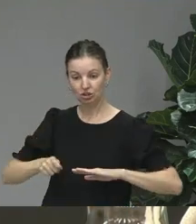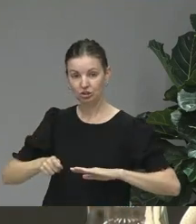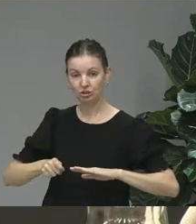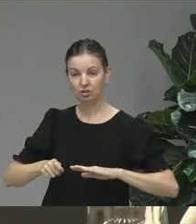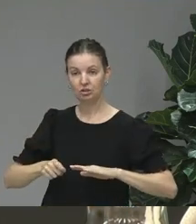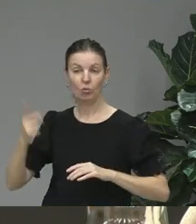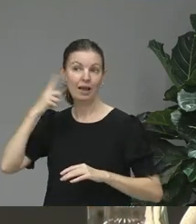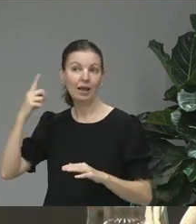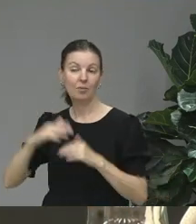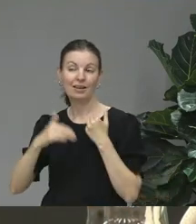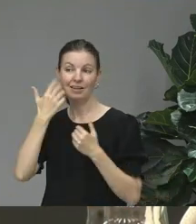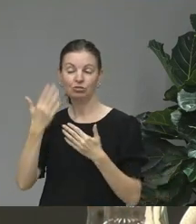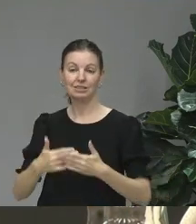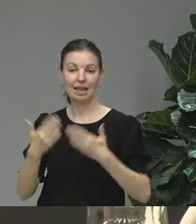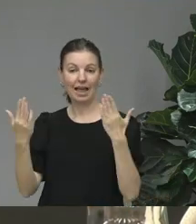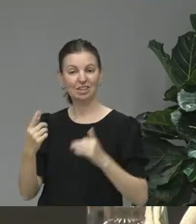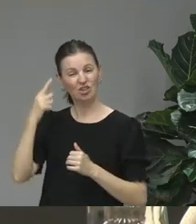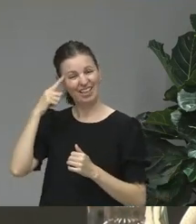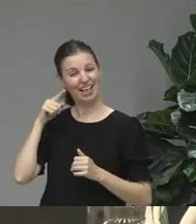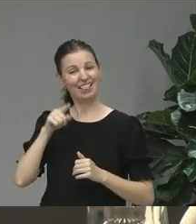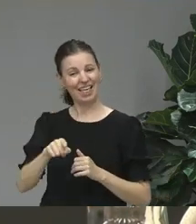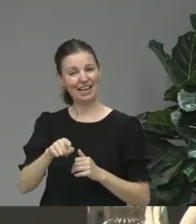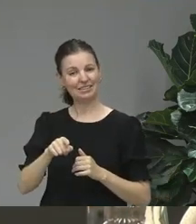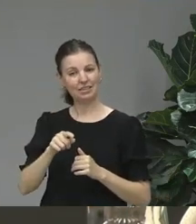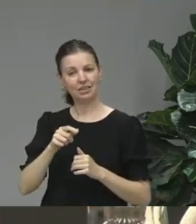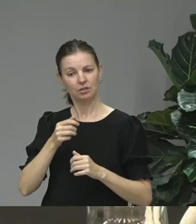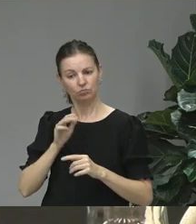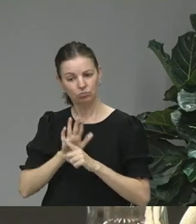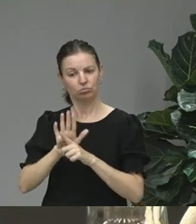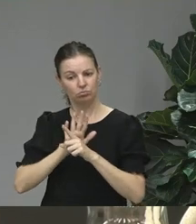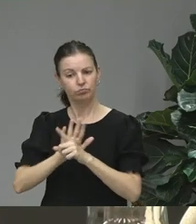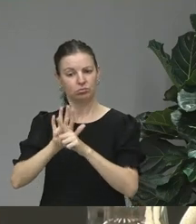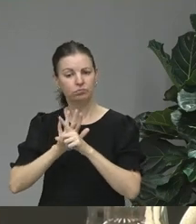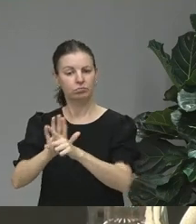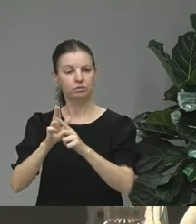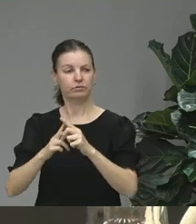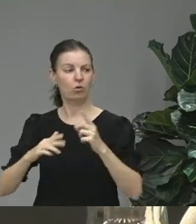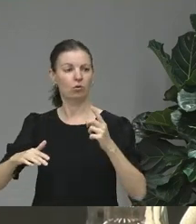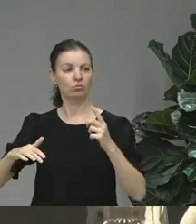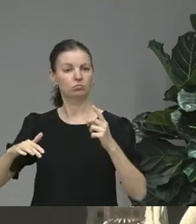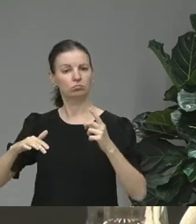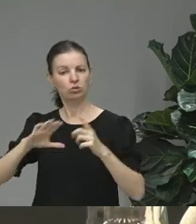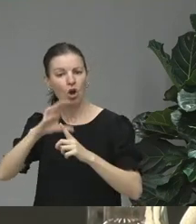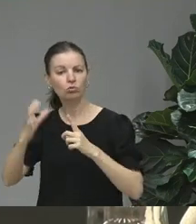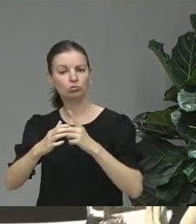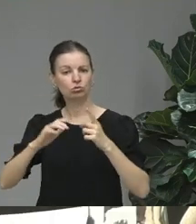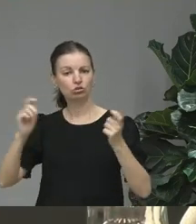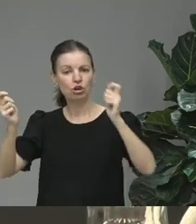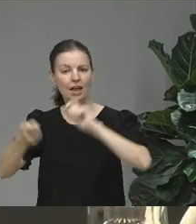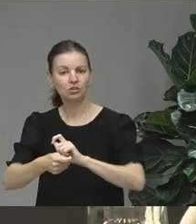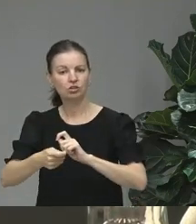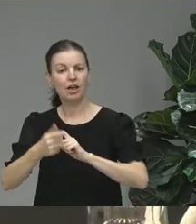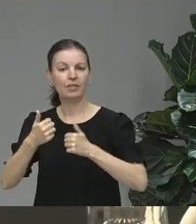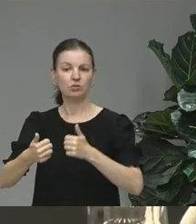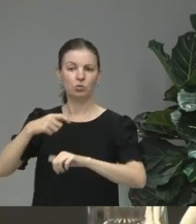day, do you see that as a catalyst for that cultural change? And in terms of timing for a National Human